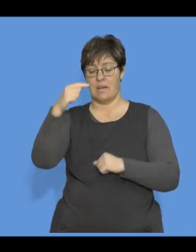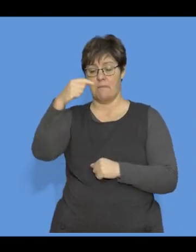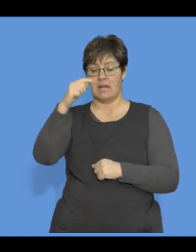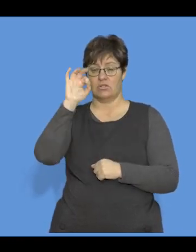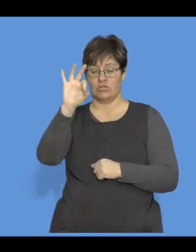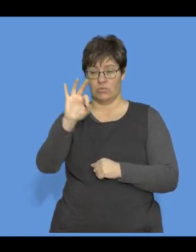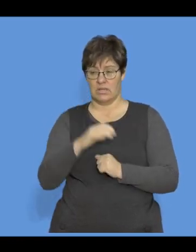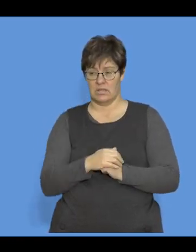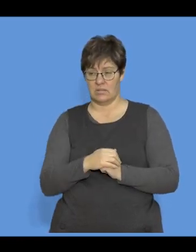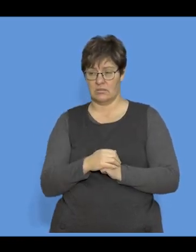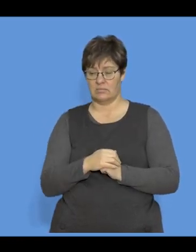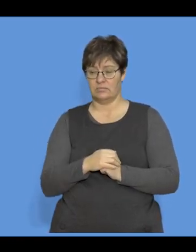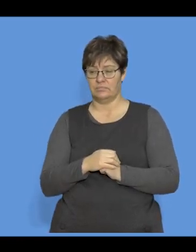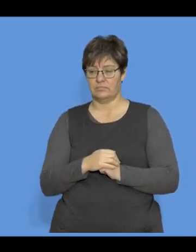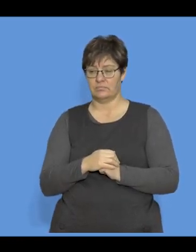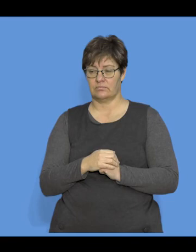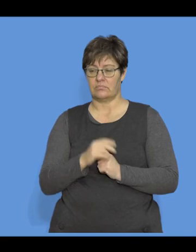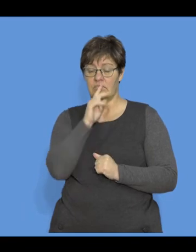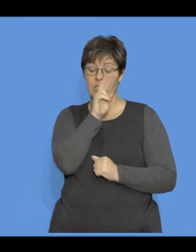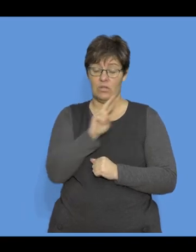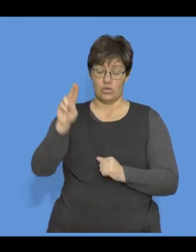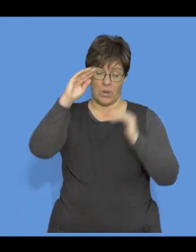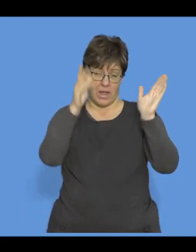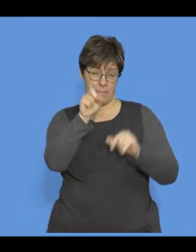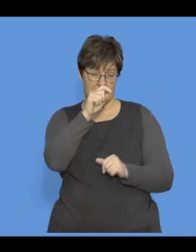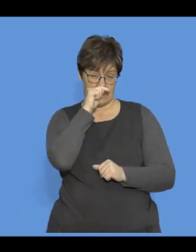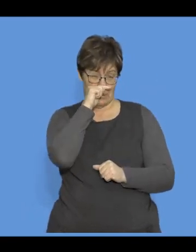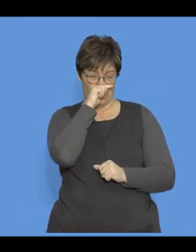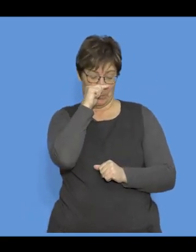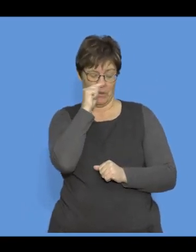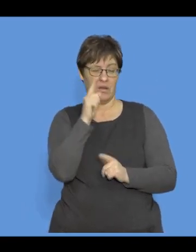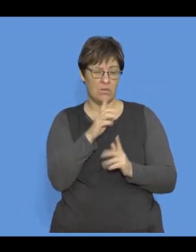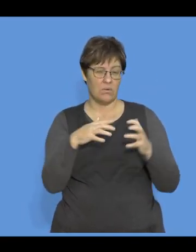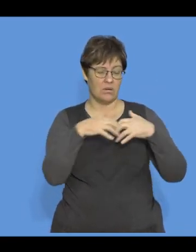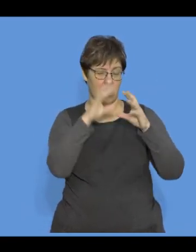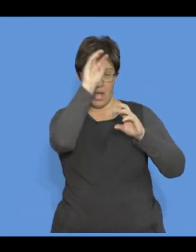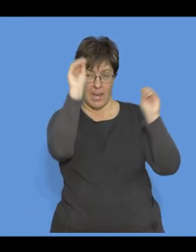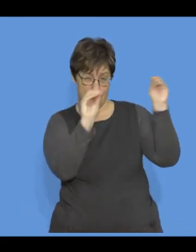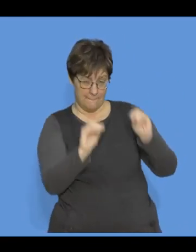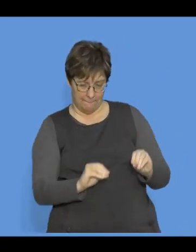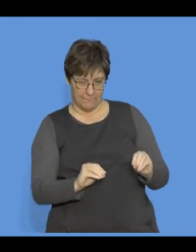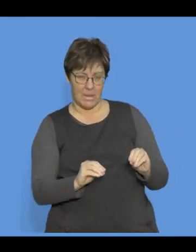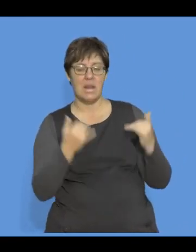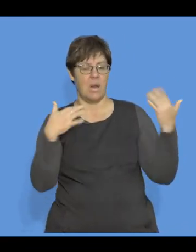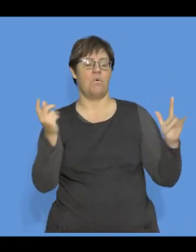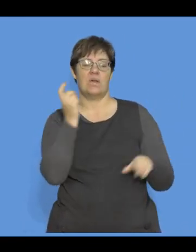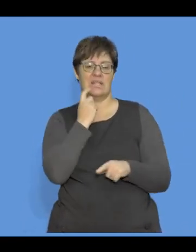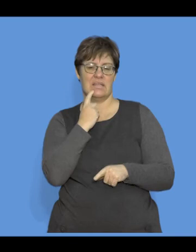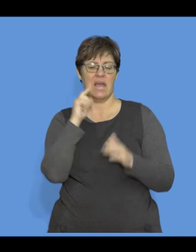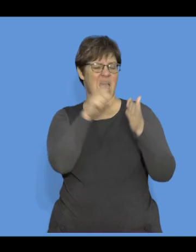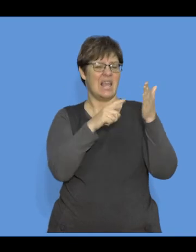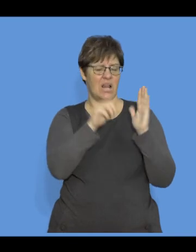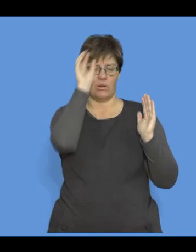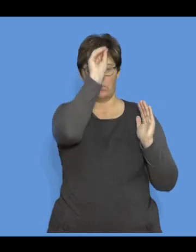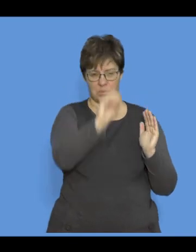3, and now don't forget to square it. And once you've substituted in, then it becomes easy. Put it on your calculator